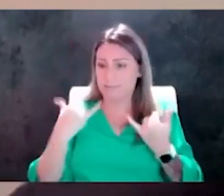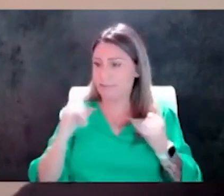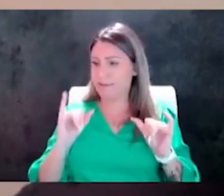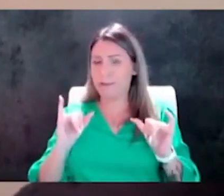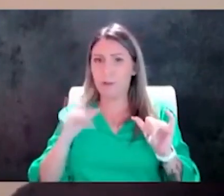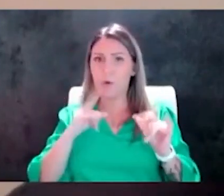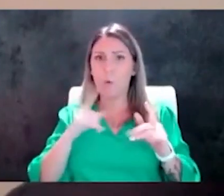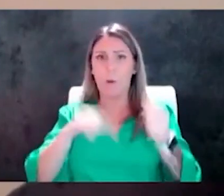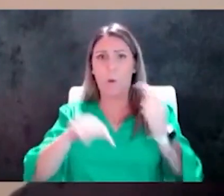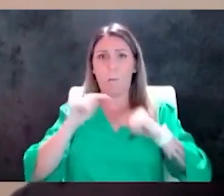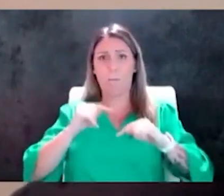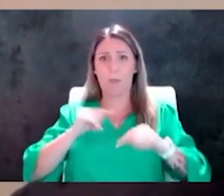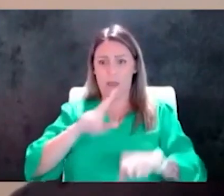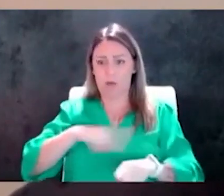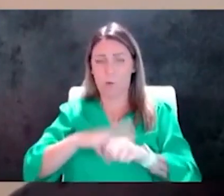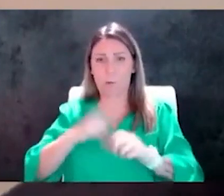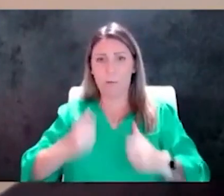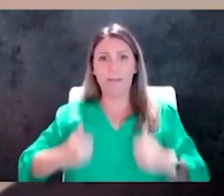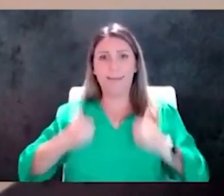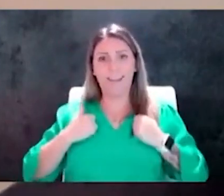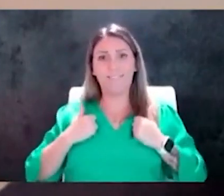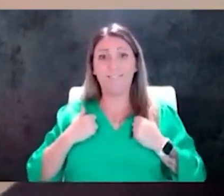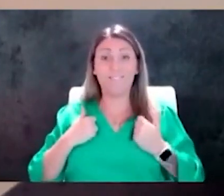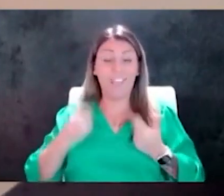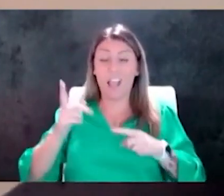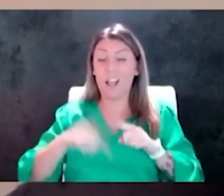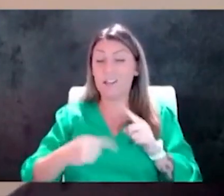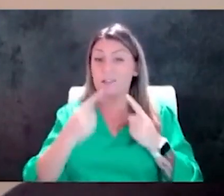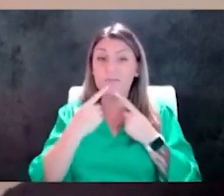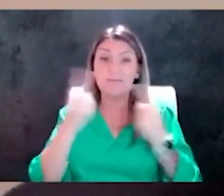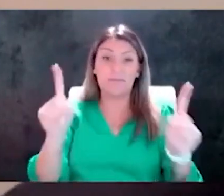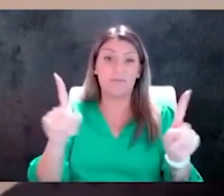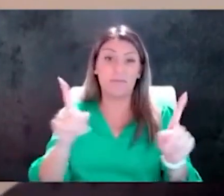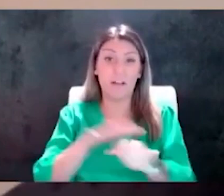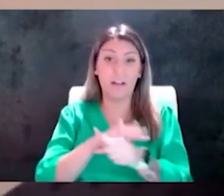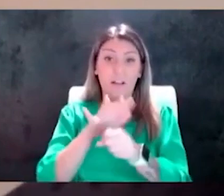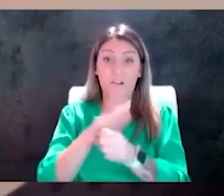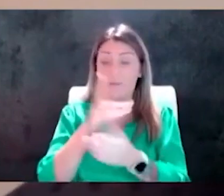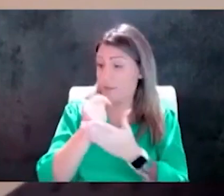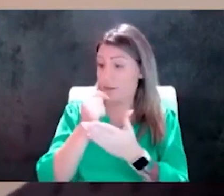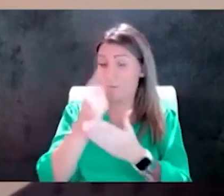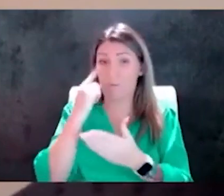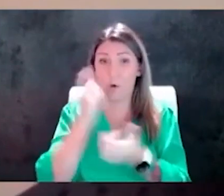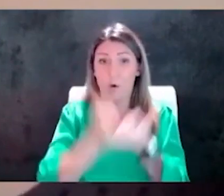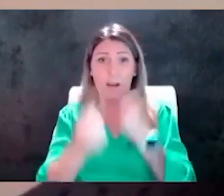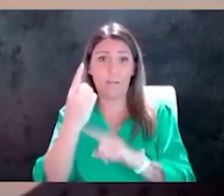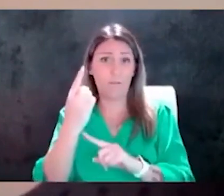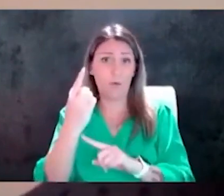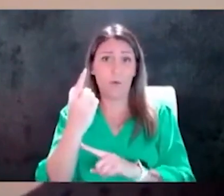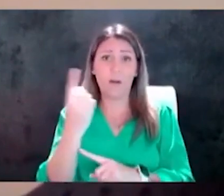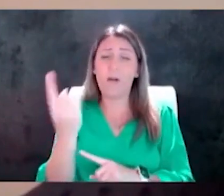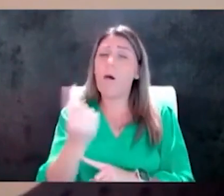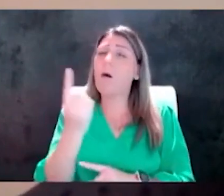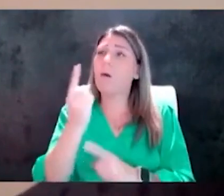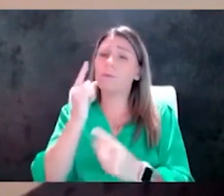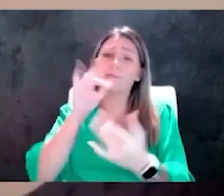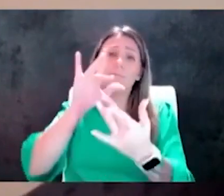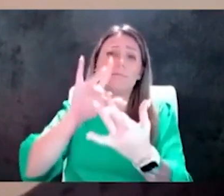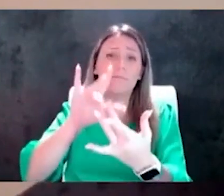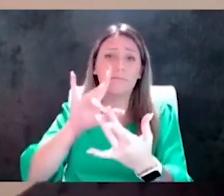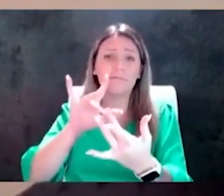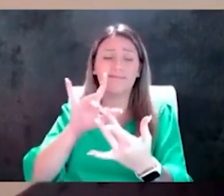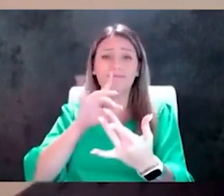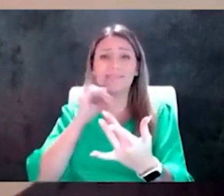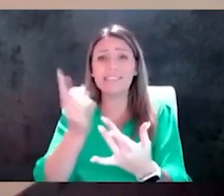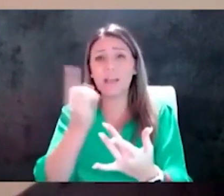to her normal life. So I can't say enough that I think therapy for everybody always. Reach out and talk to somebody. It's hard.